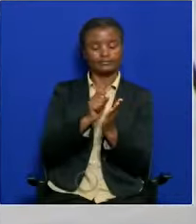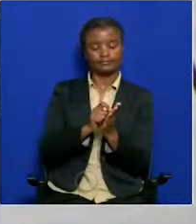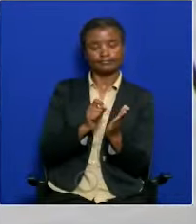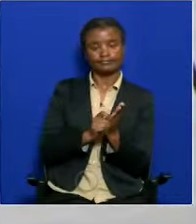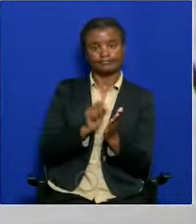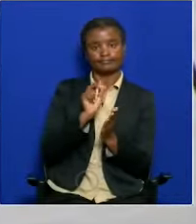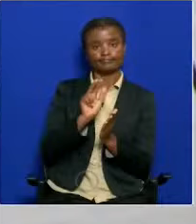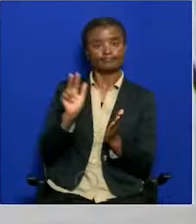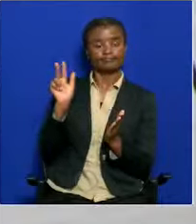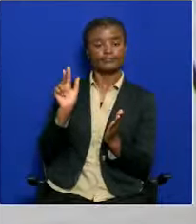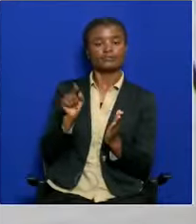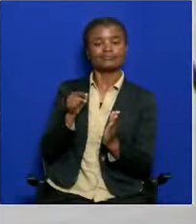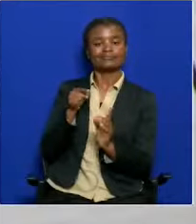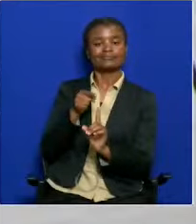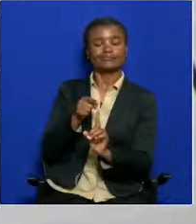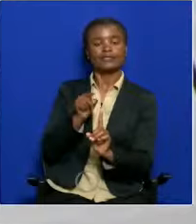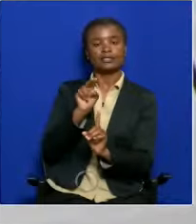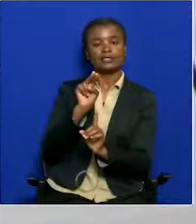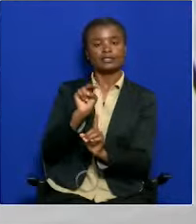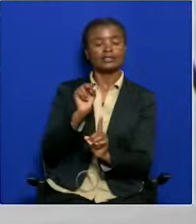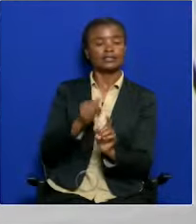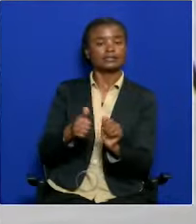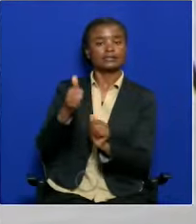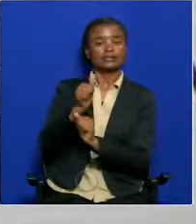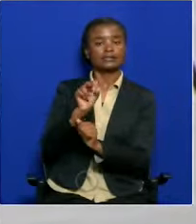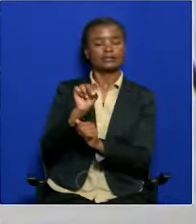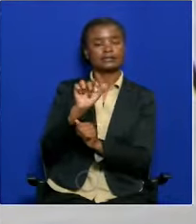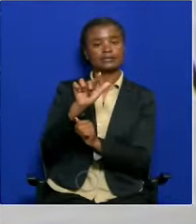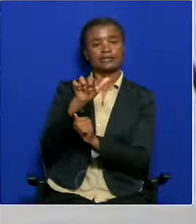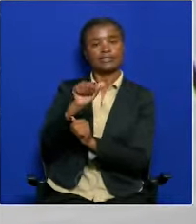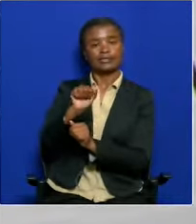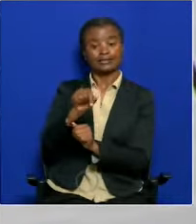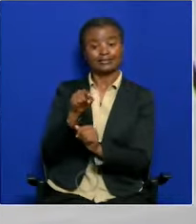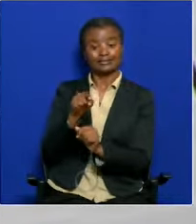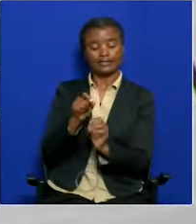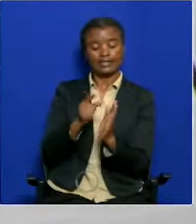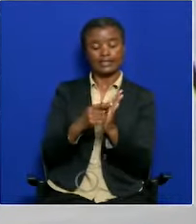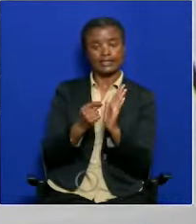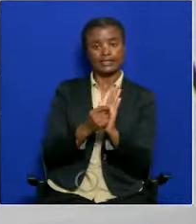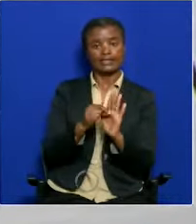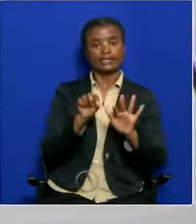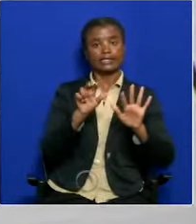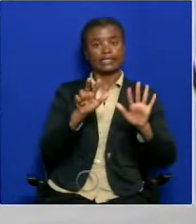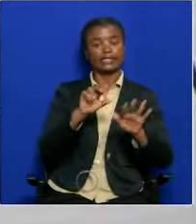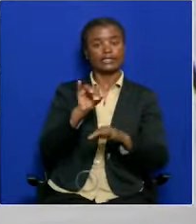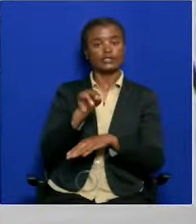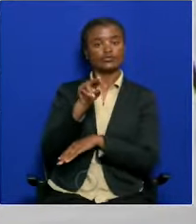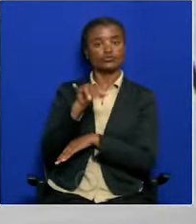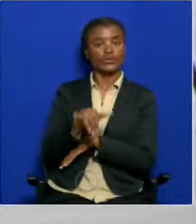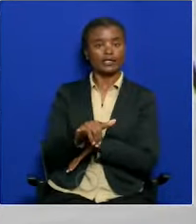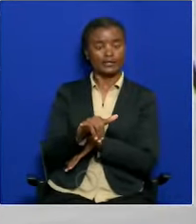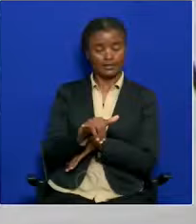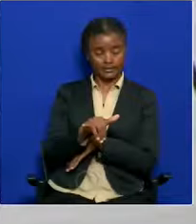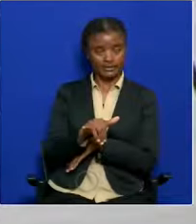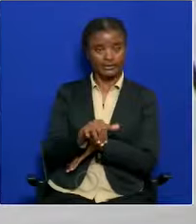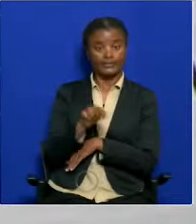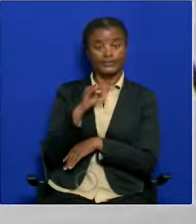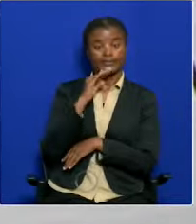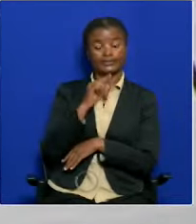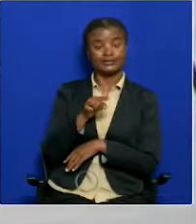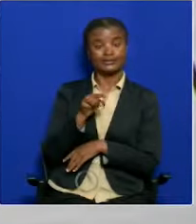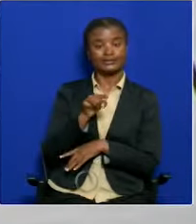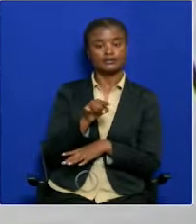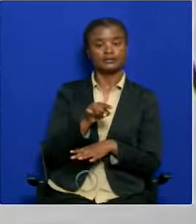dated 8th July 2025, which did not form part of the original statement